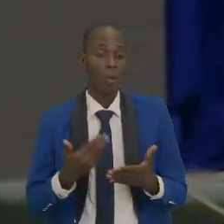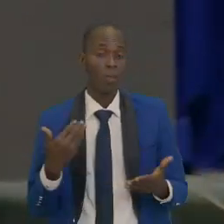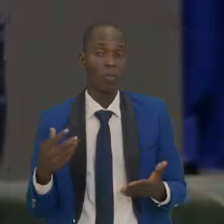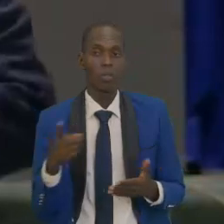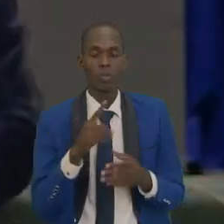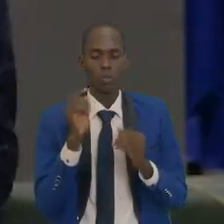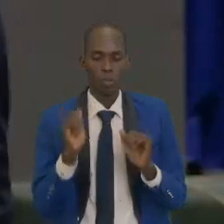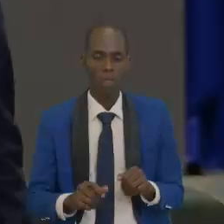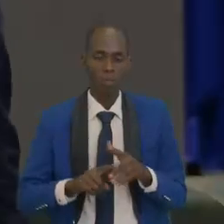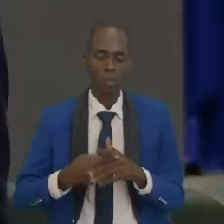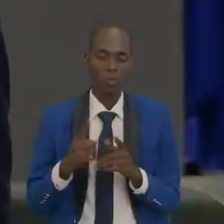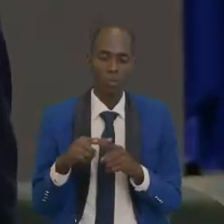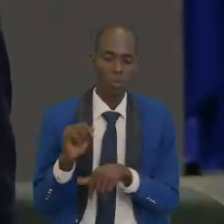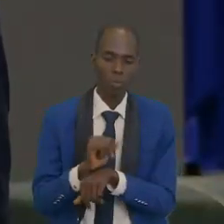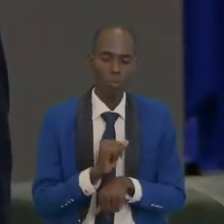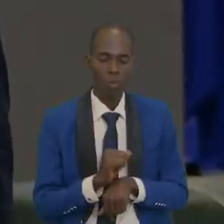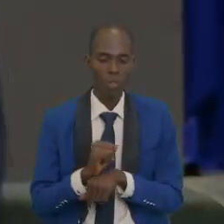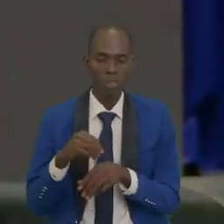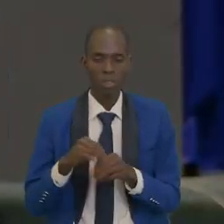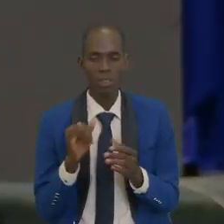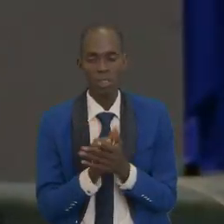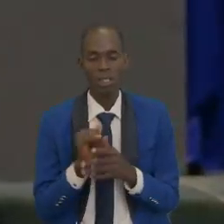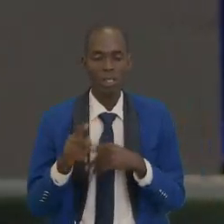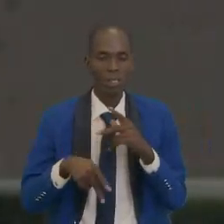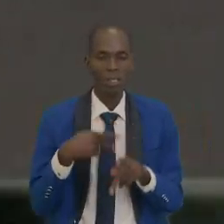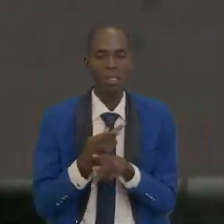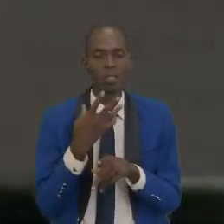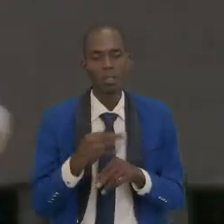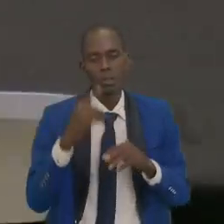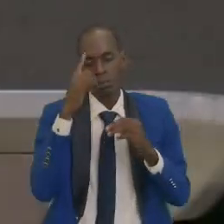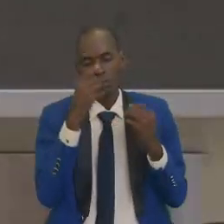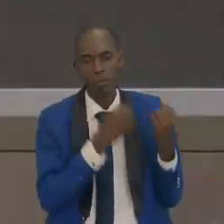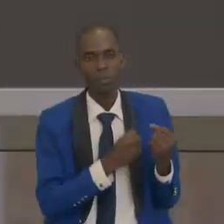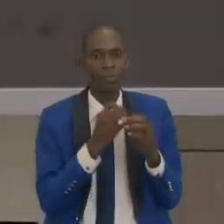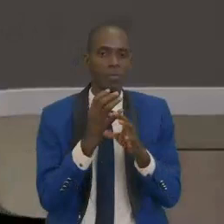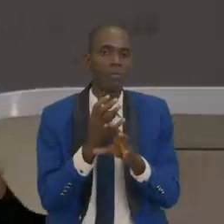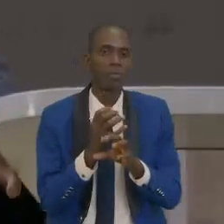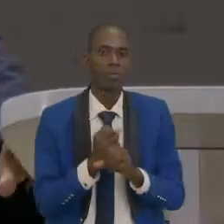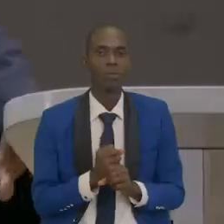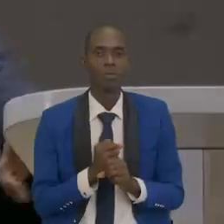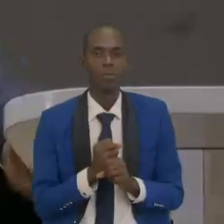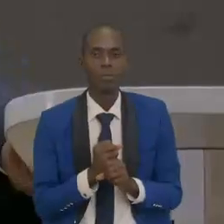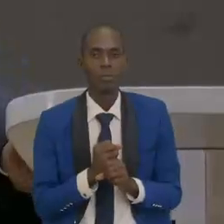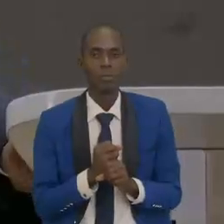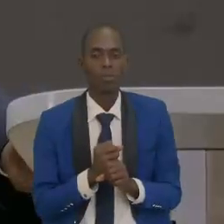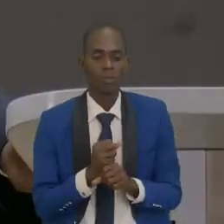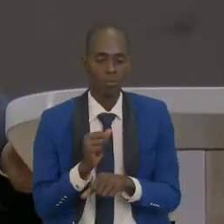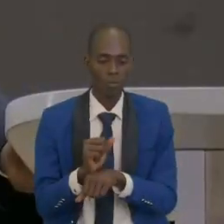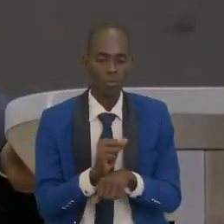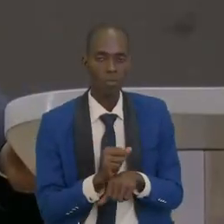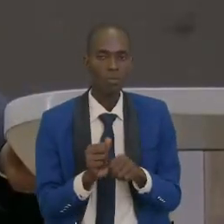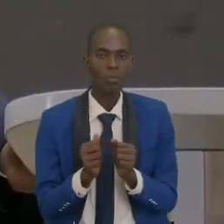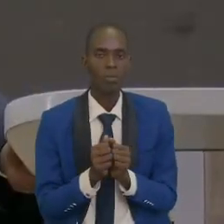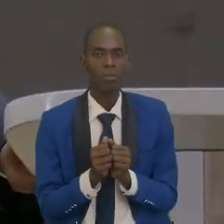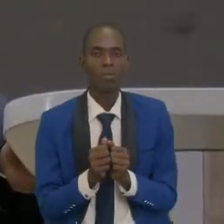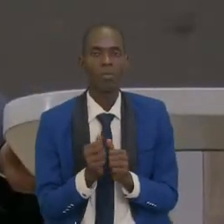operate in that kind of faith obtain a bridge